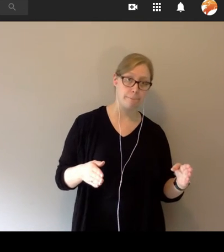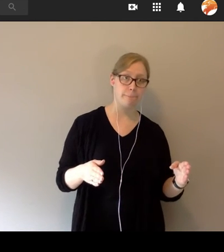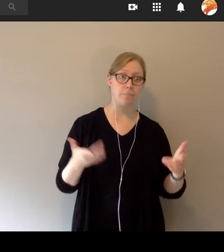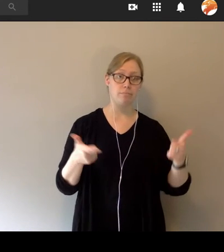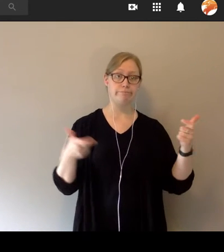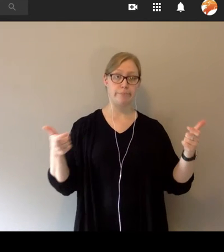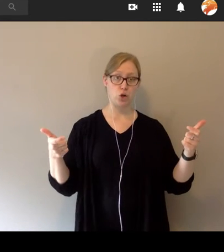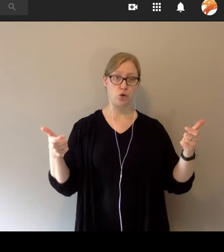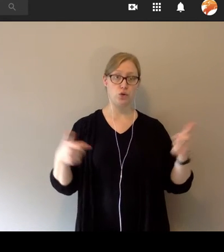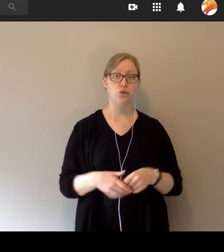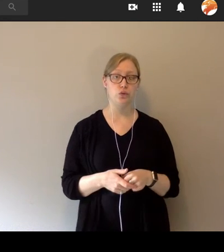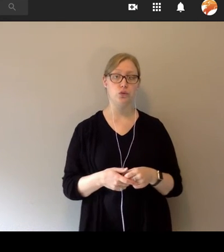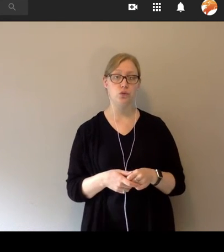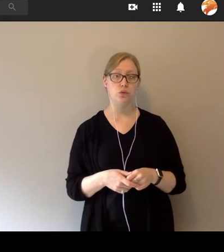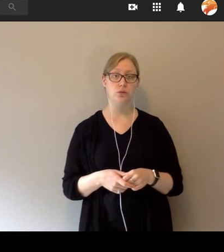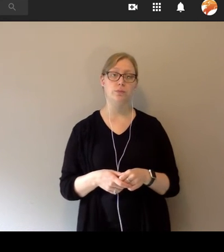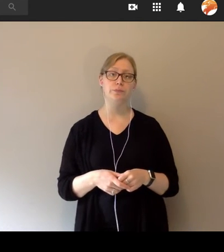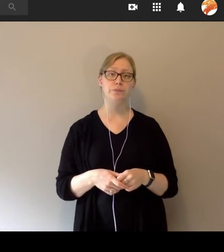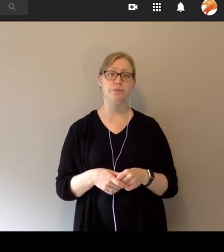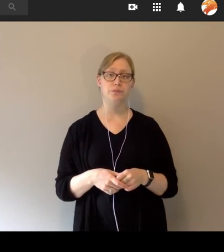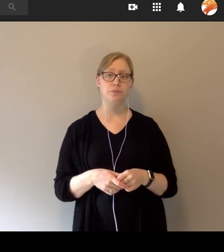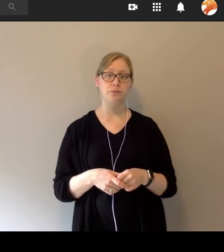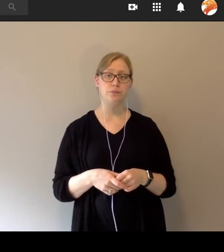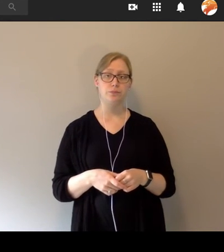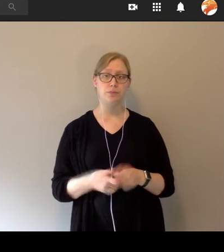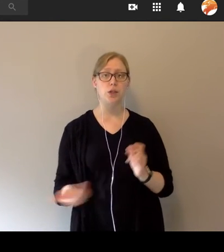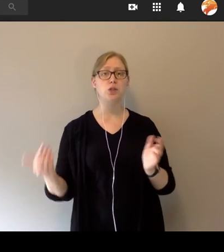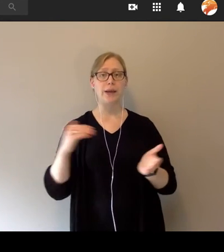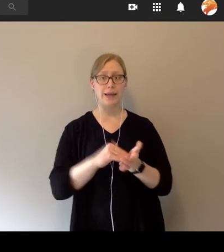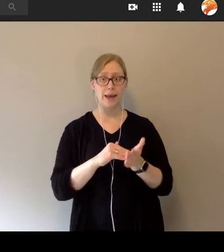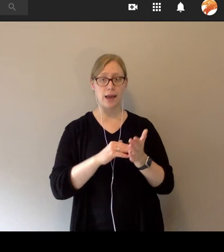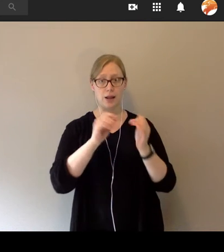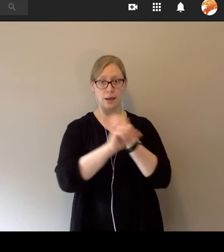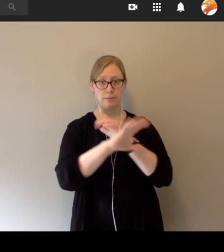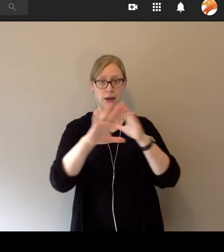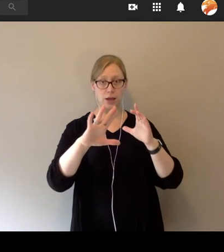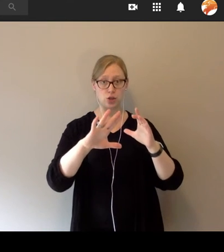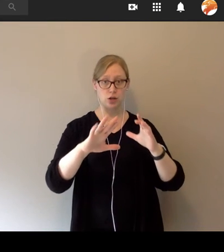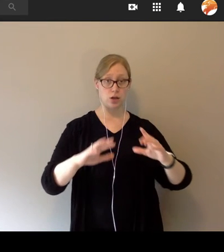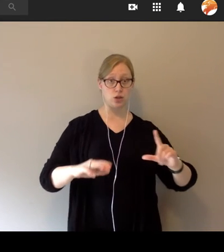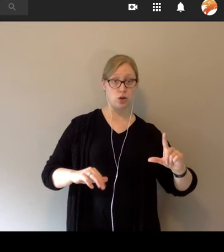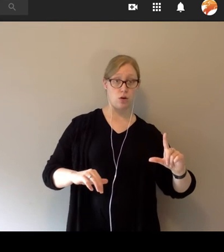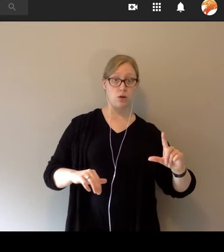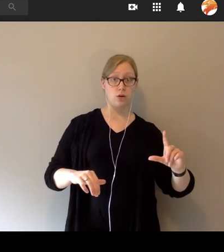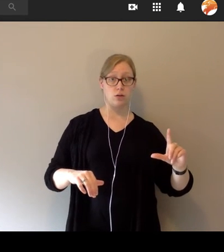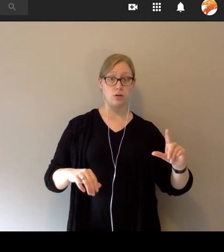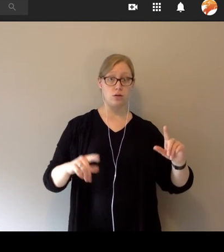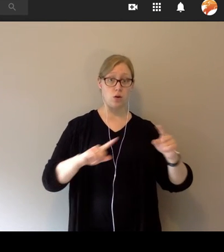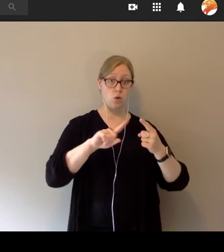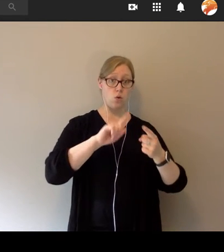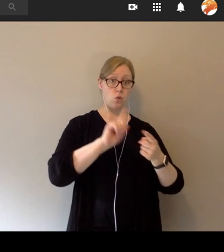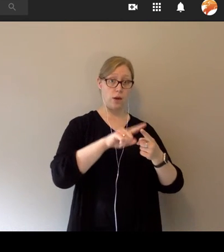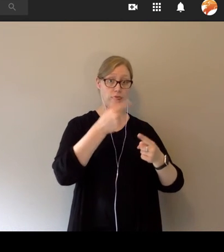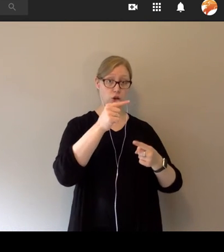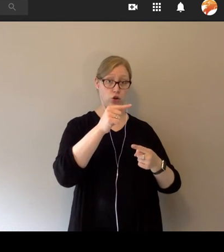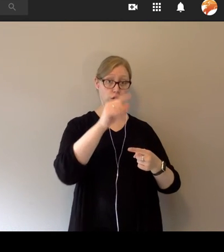Right? And we're going to imagine again what happens when this green point actually reaches the